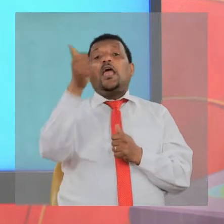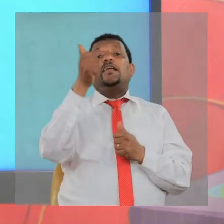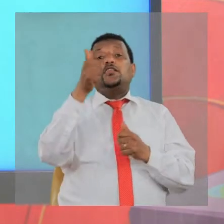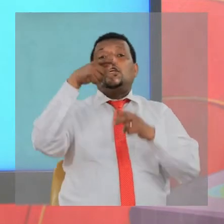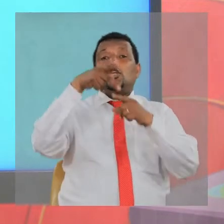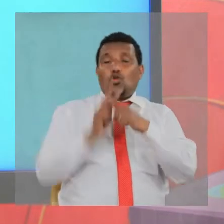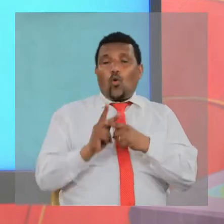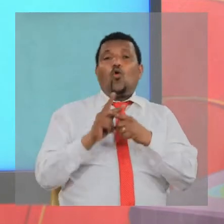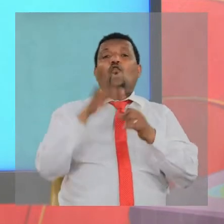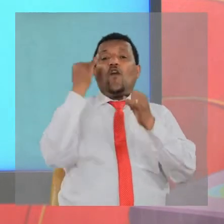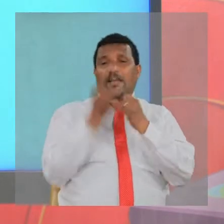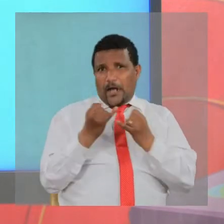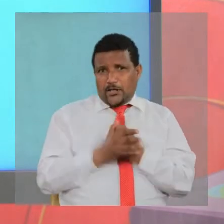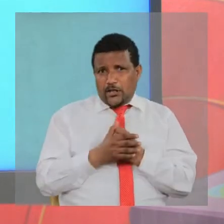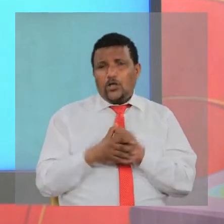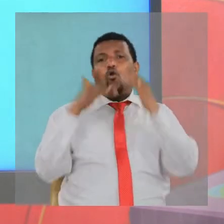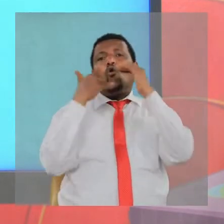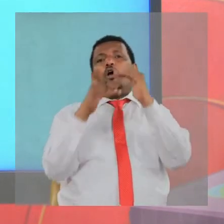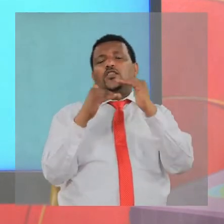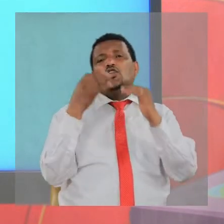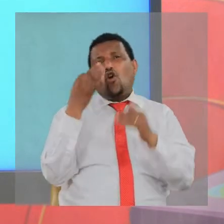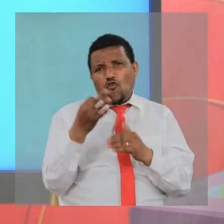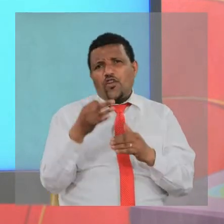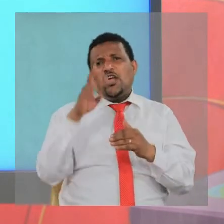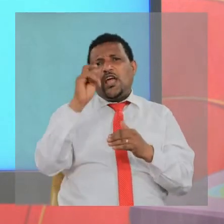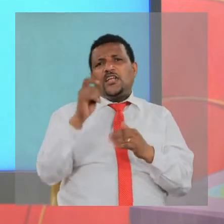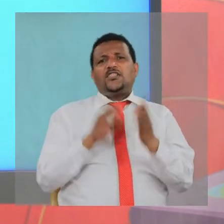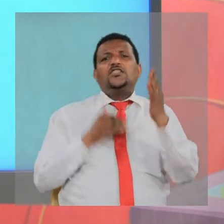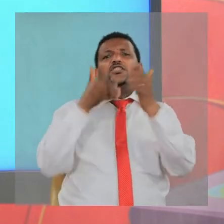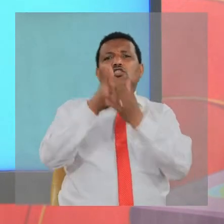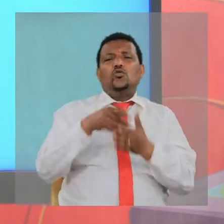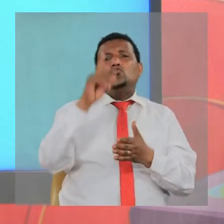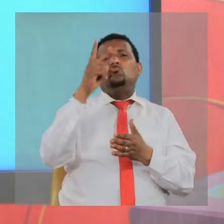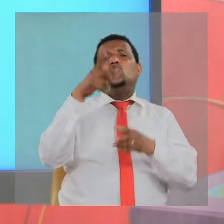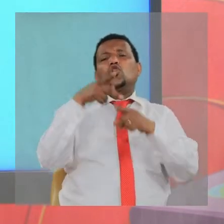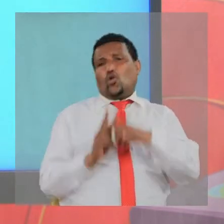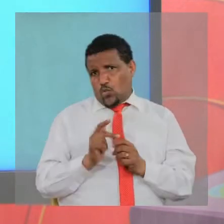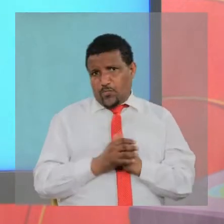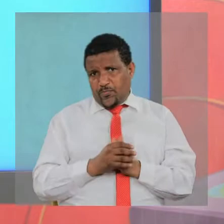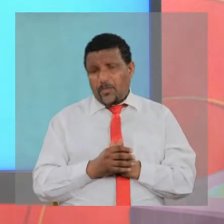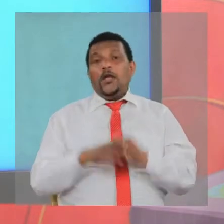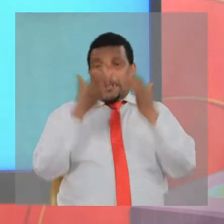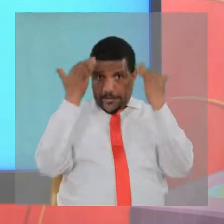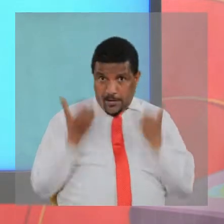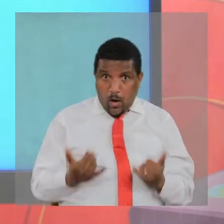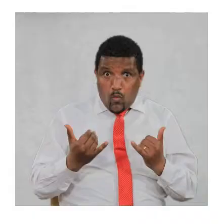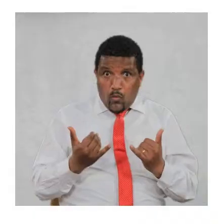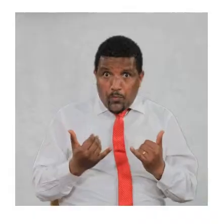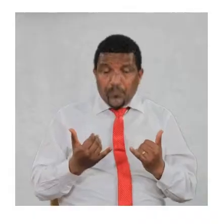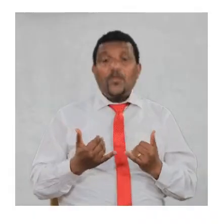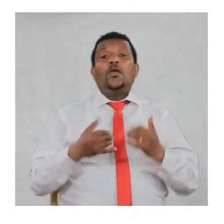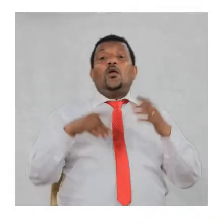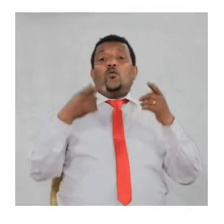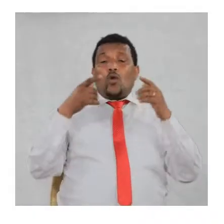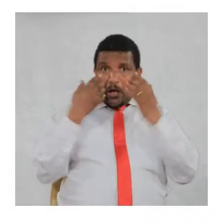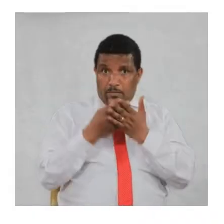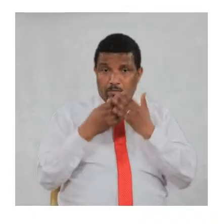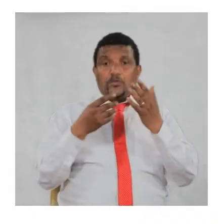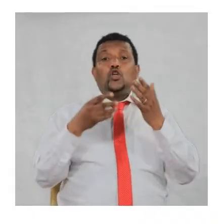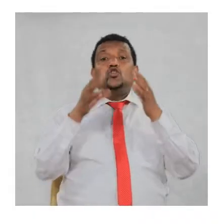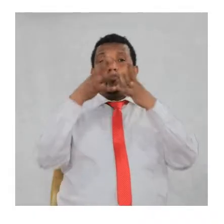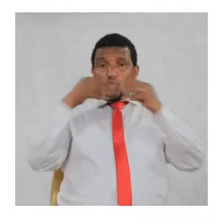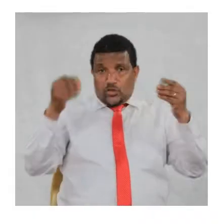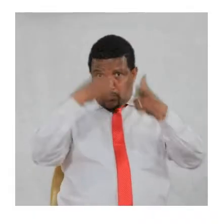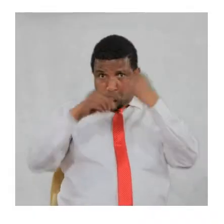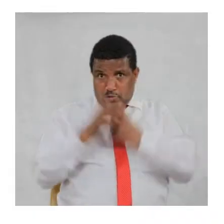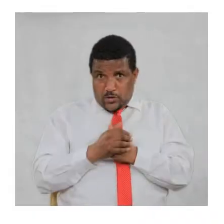8 kilogram and finally quantity of X reached to 2 kilogram. Now, when we come across to the